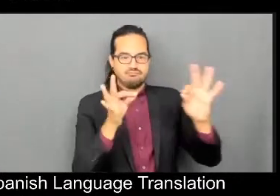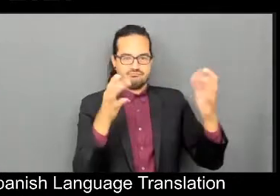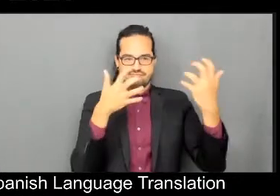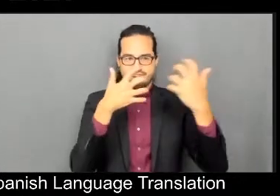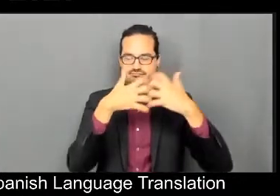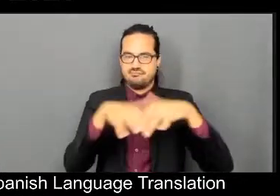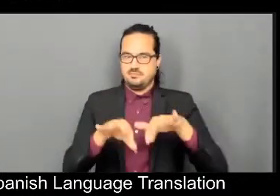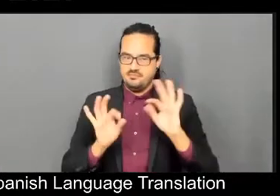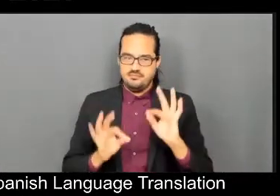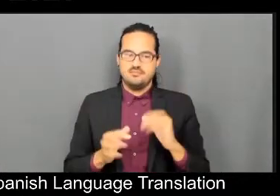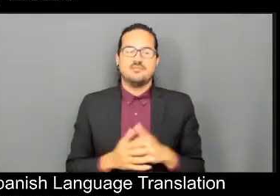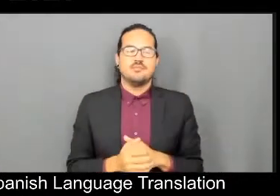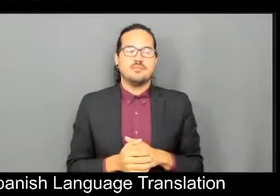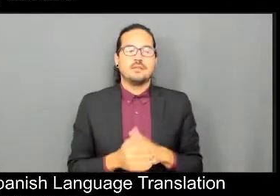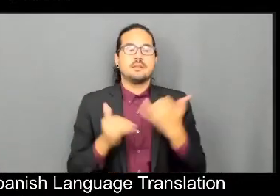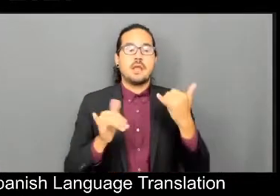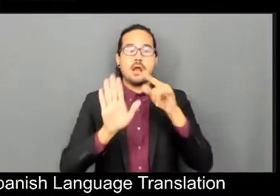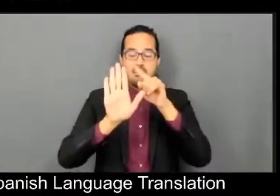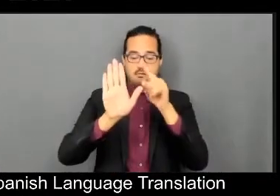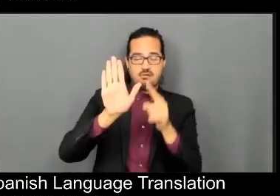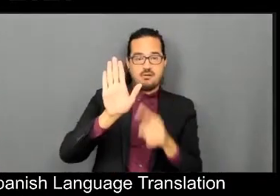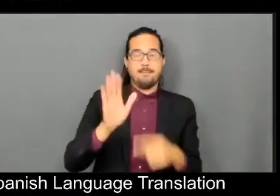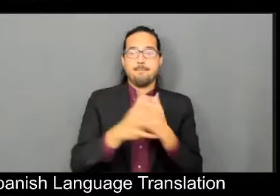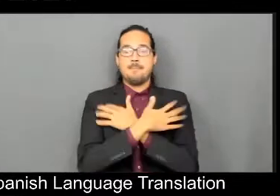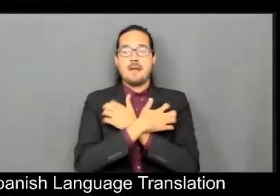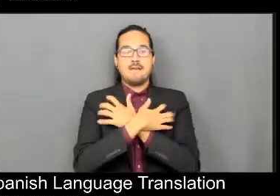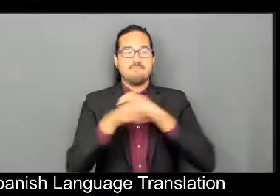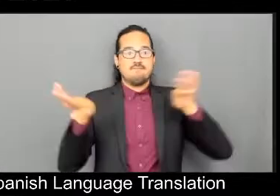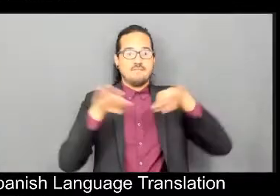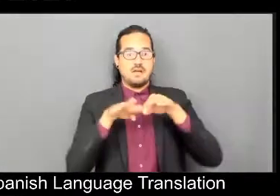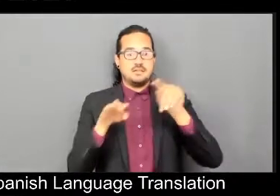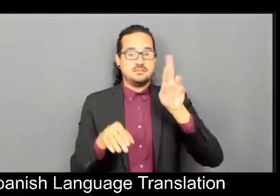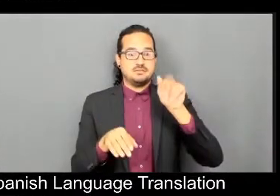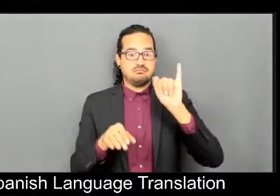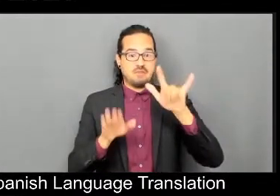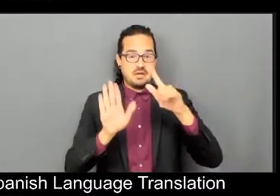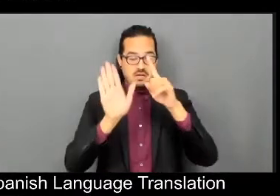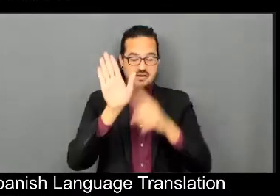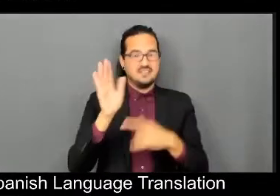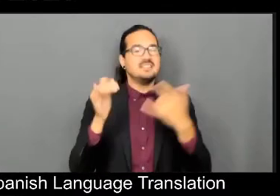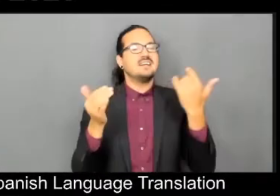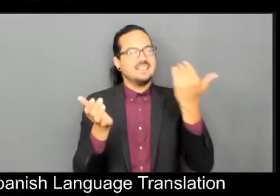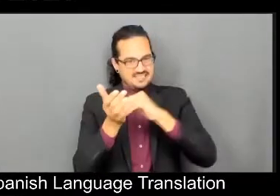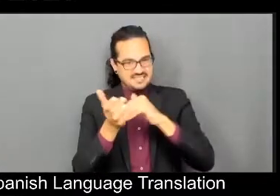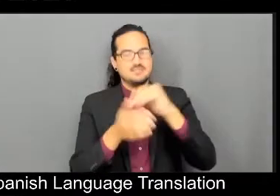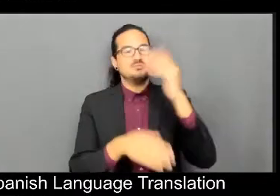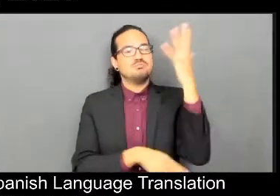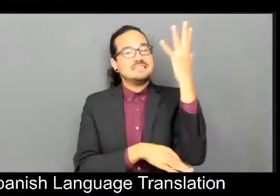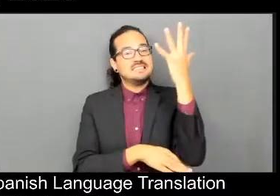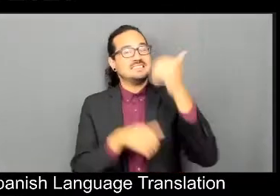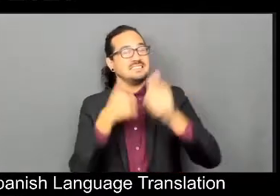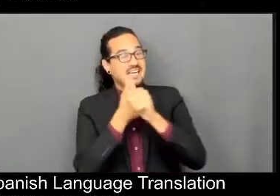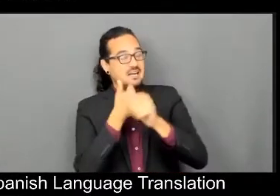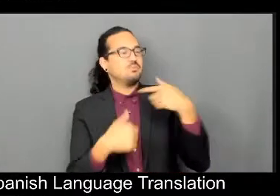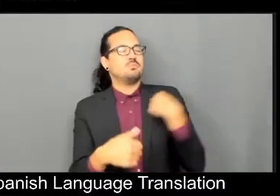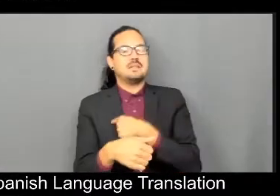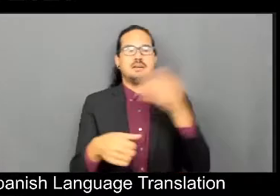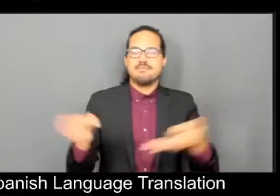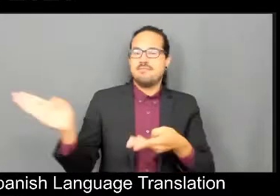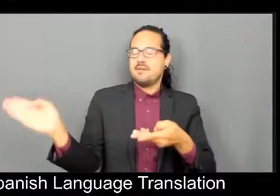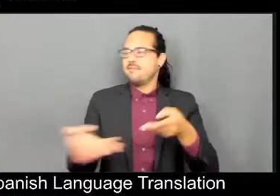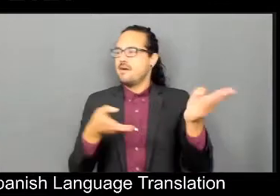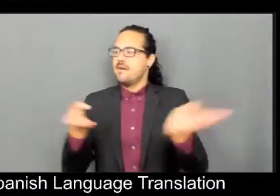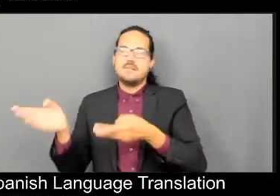removal and mop-up down here just below the division break area here Did quite a bit in there yesterday.